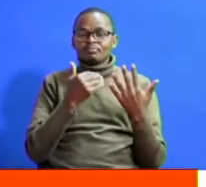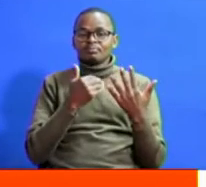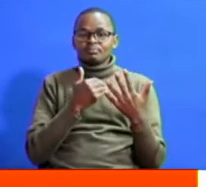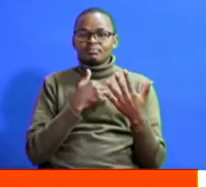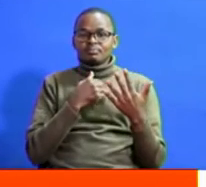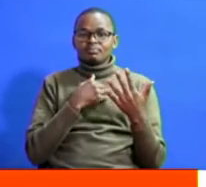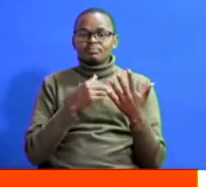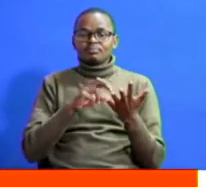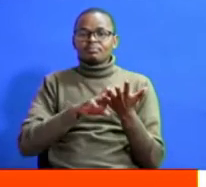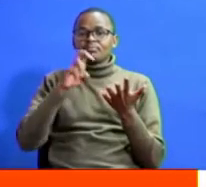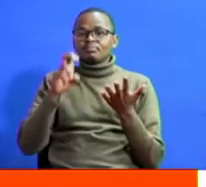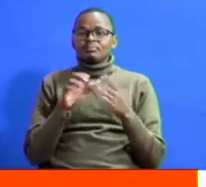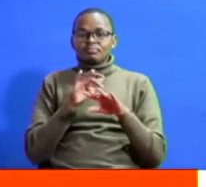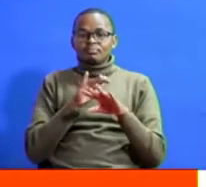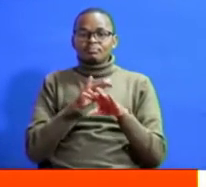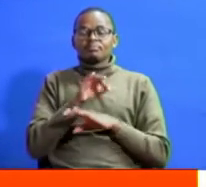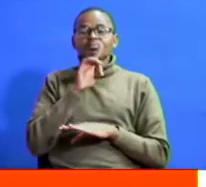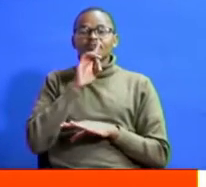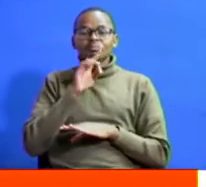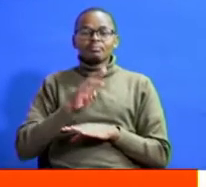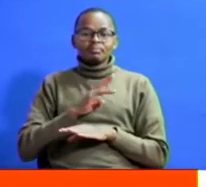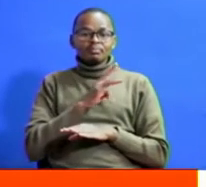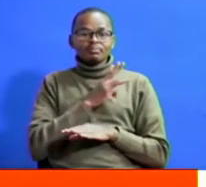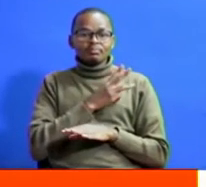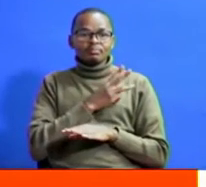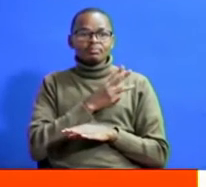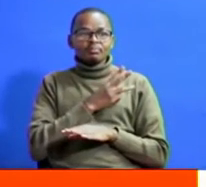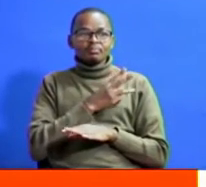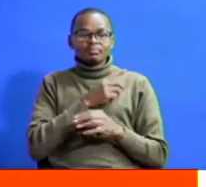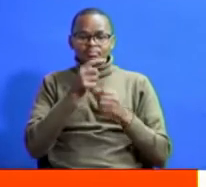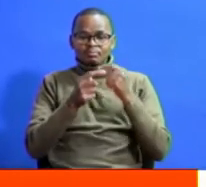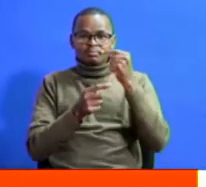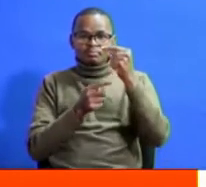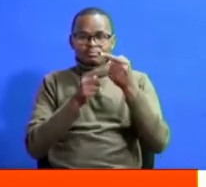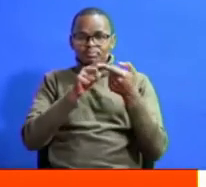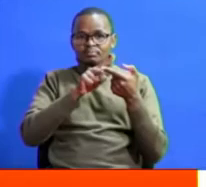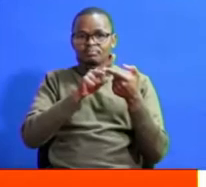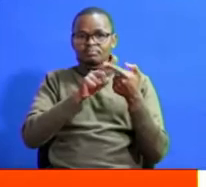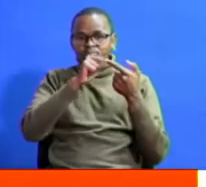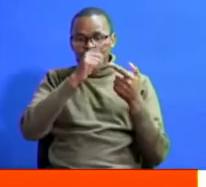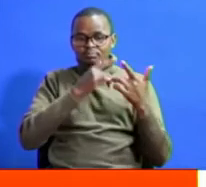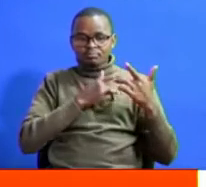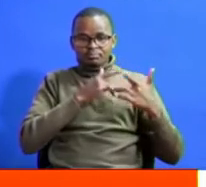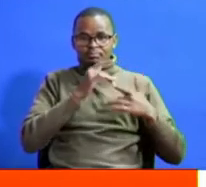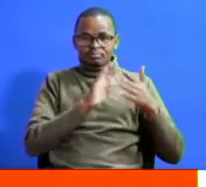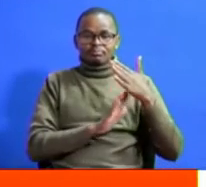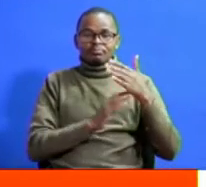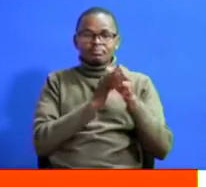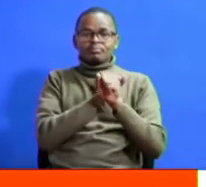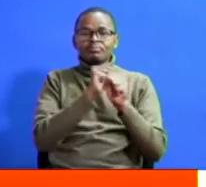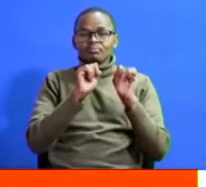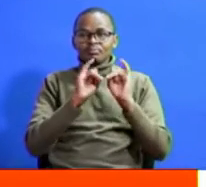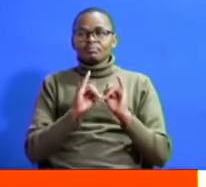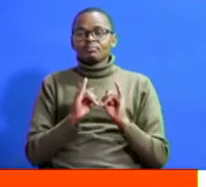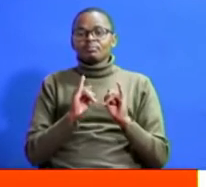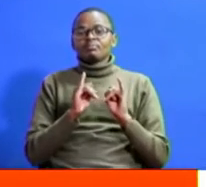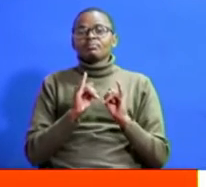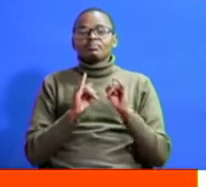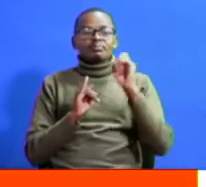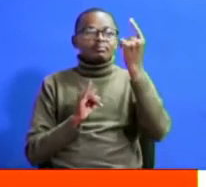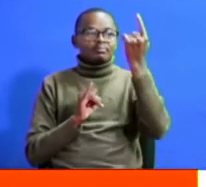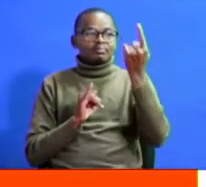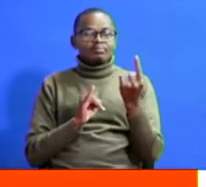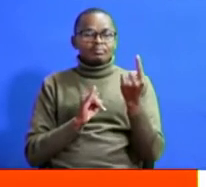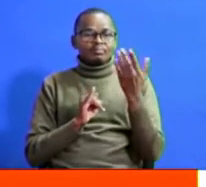to retire early. So we are actually going forward optimistically, considering that the deputy president is now the one at the